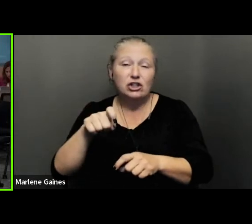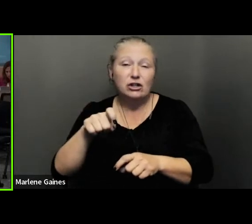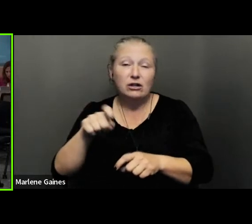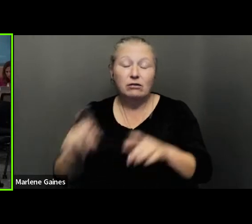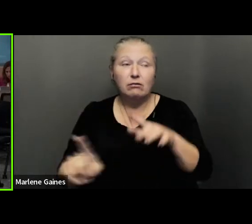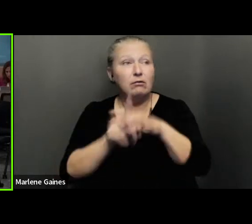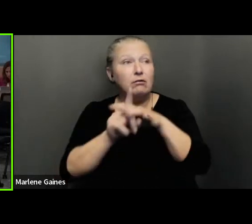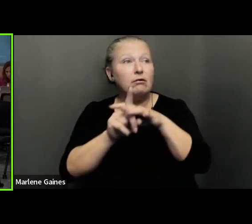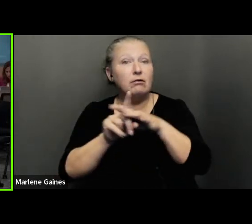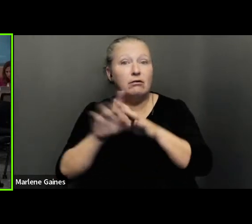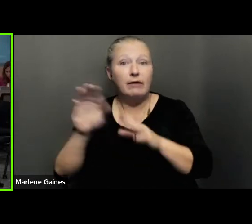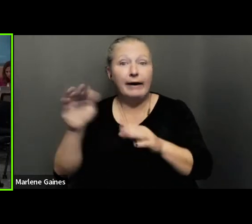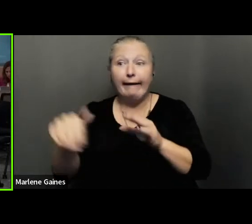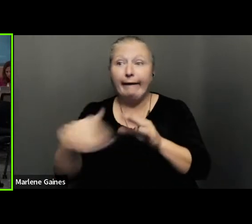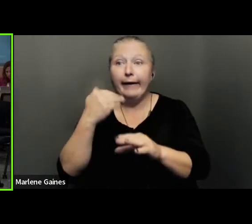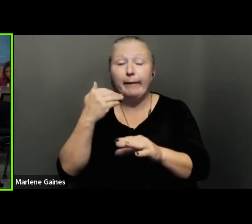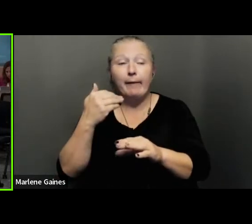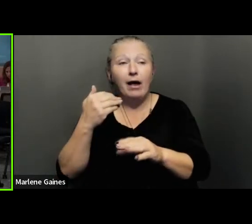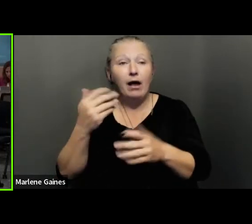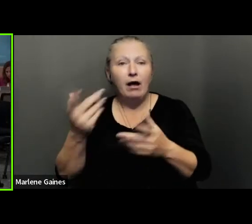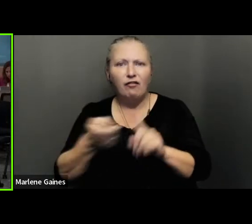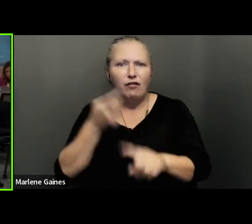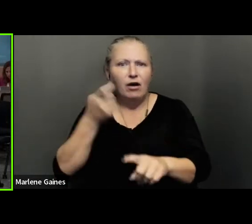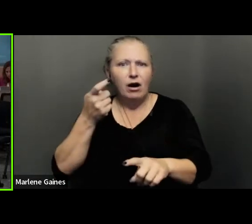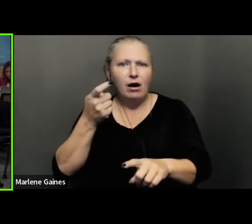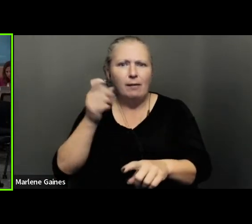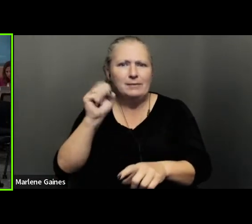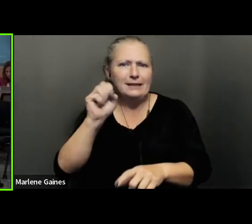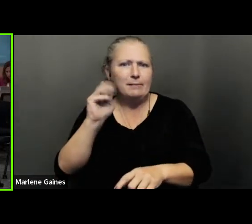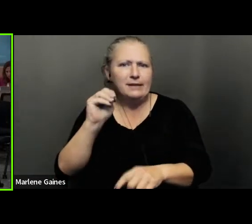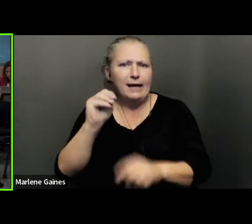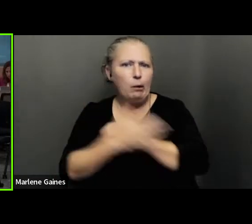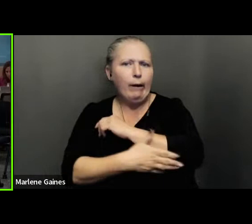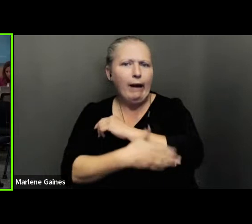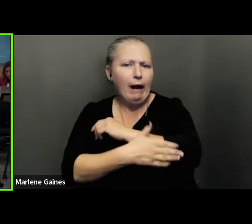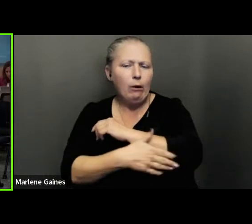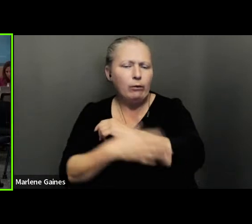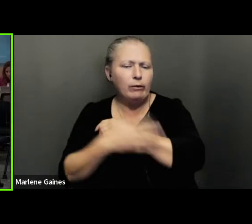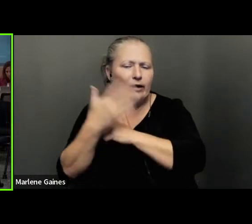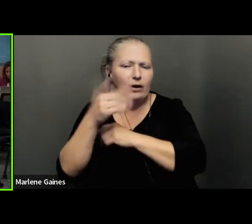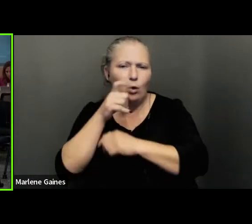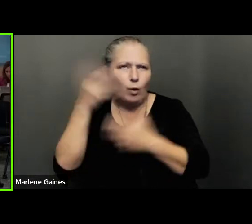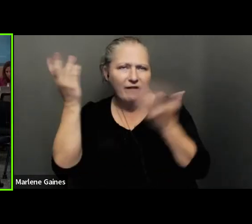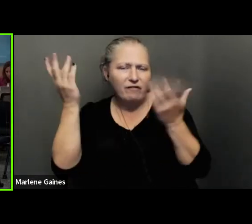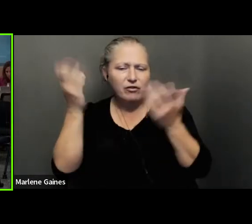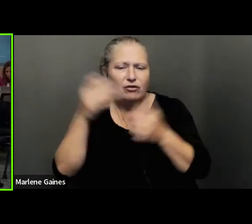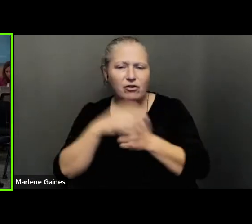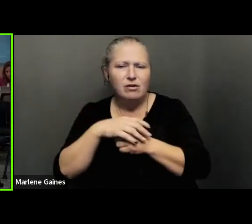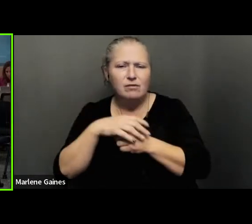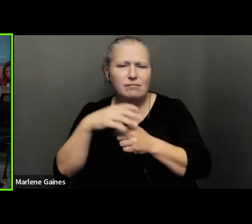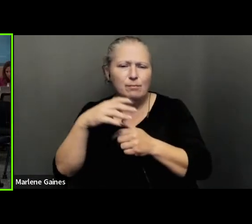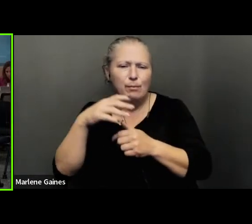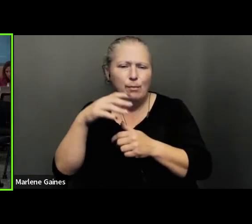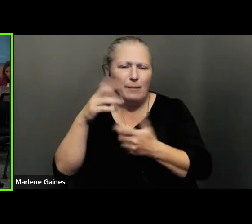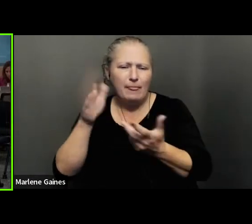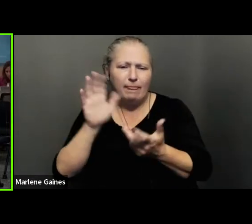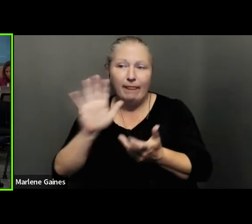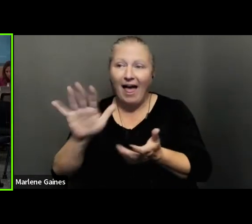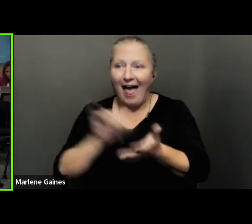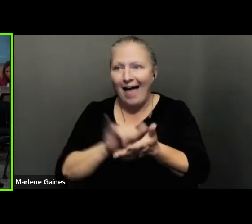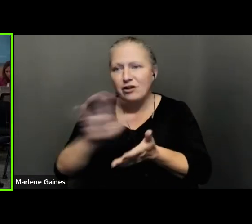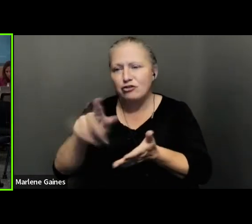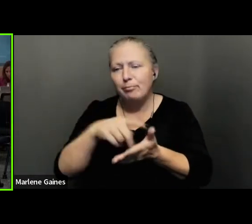in his email box from the San Mateo County, whoever, this is your